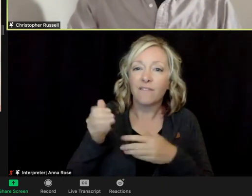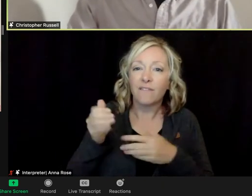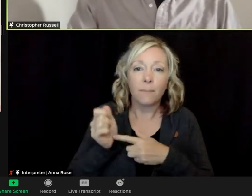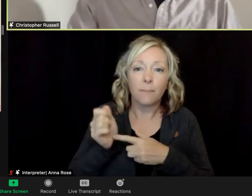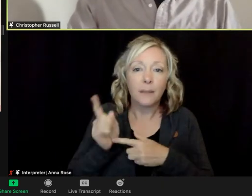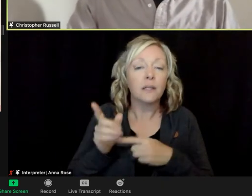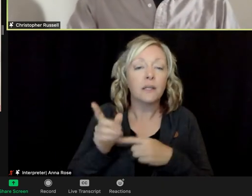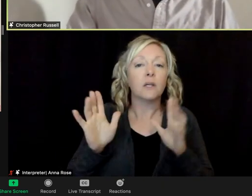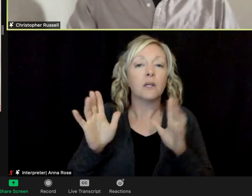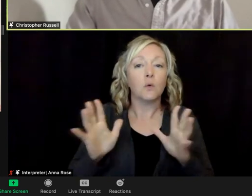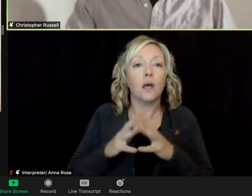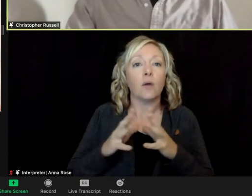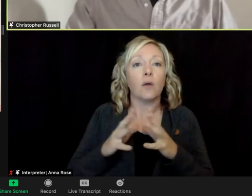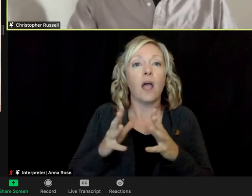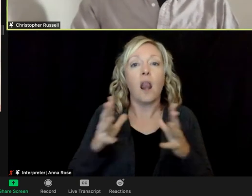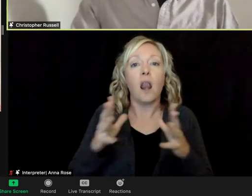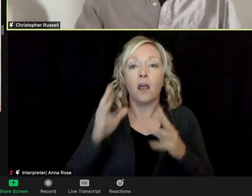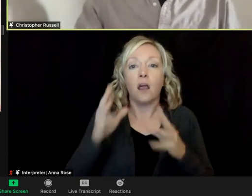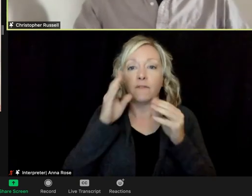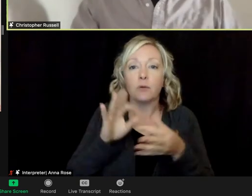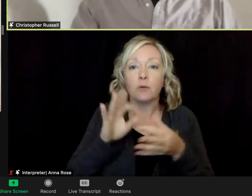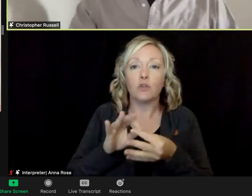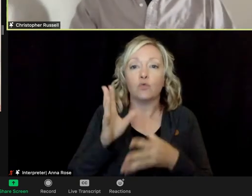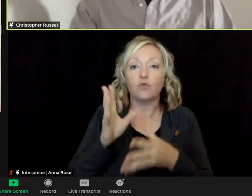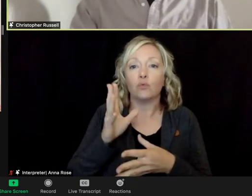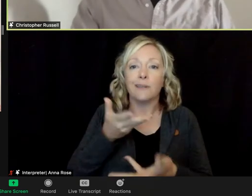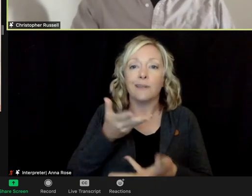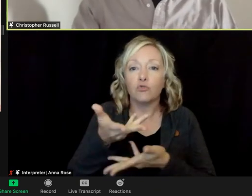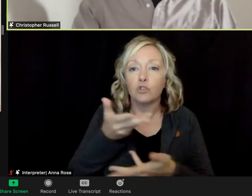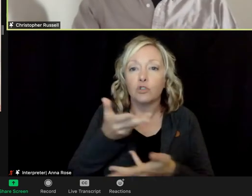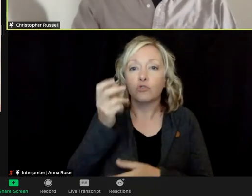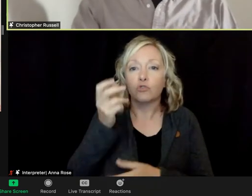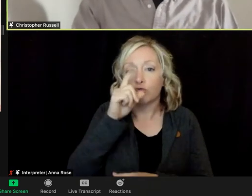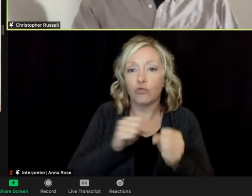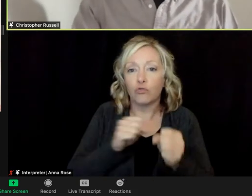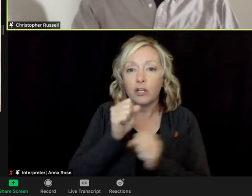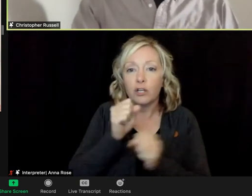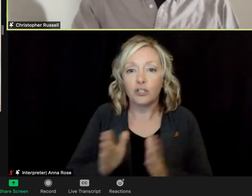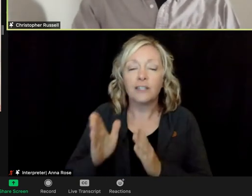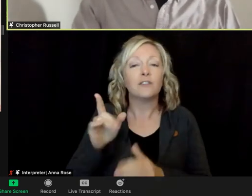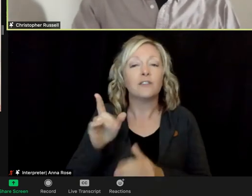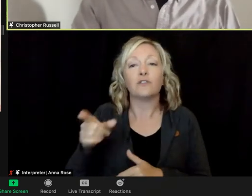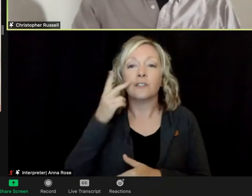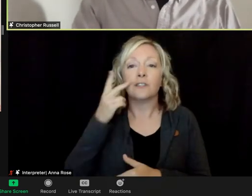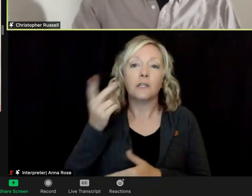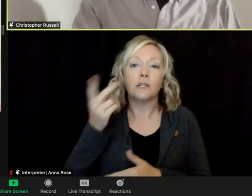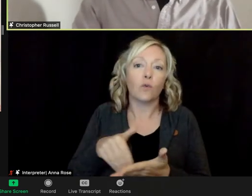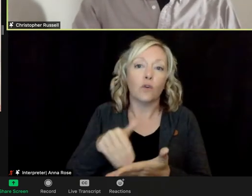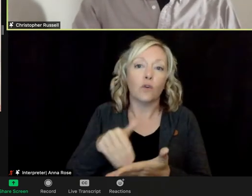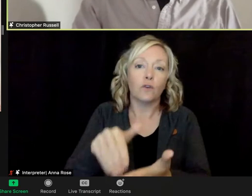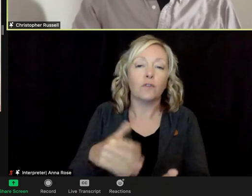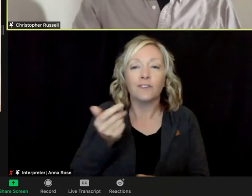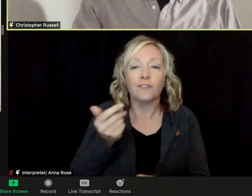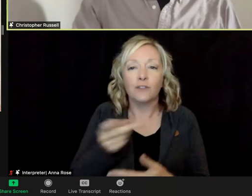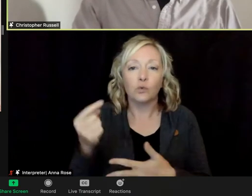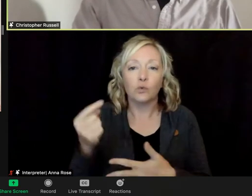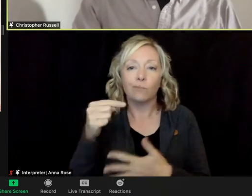There's a lot of stuff here on like interaction strategies, stuff like this. You guys have heard this a million times. So I wanted to get to a couple